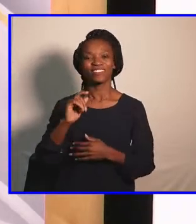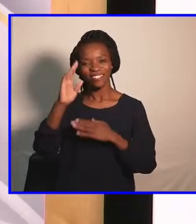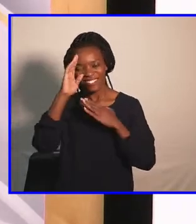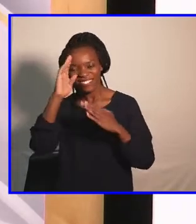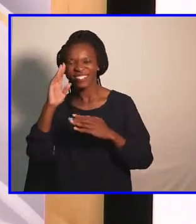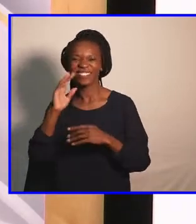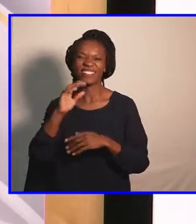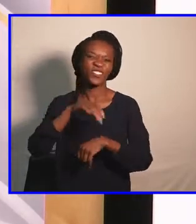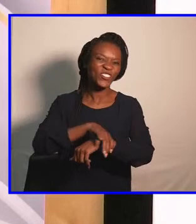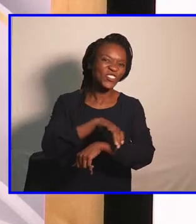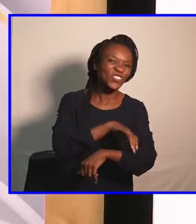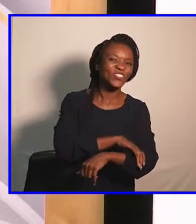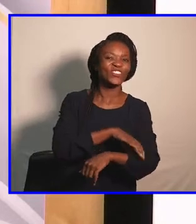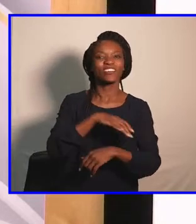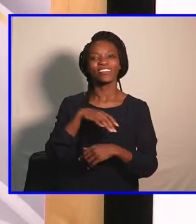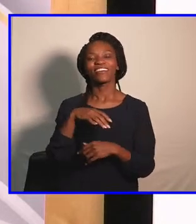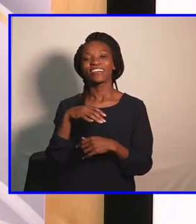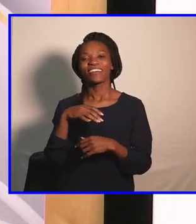Dumelang Huyemore.